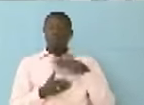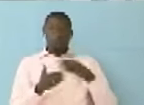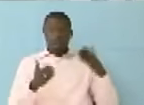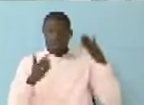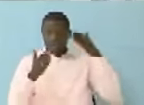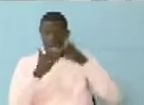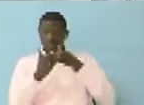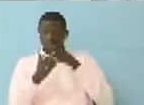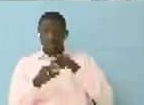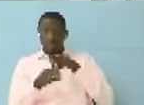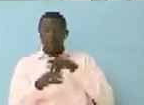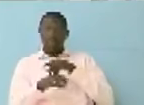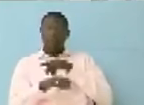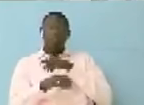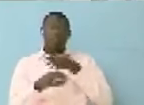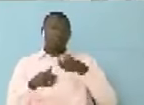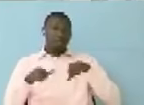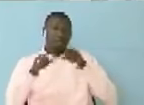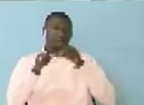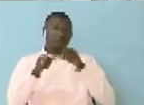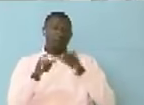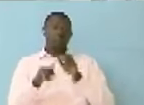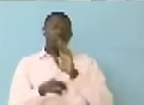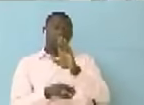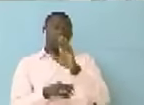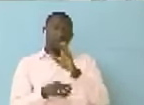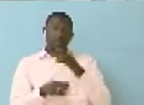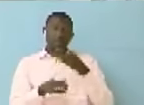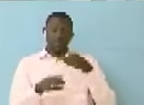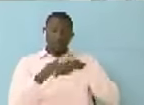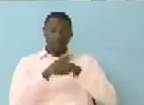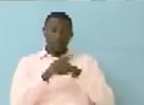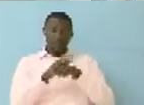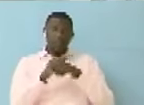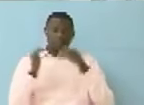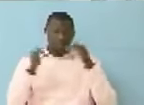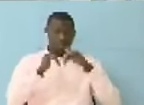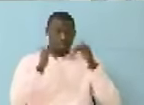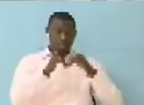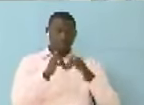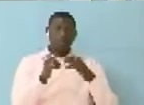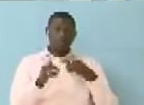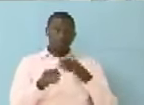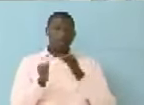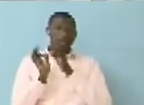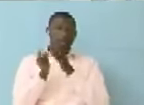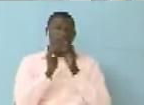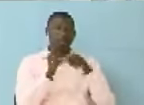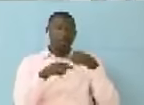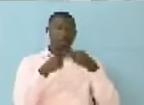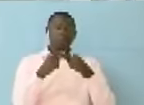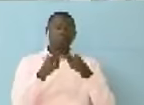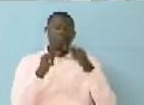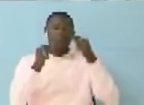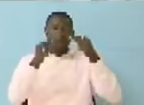Otemboto? But later in these proceedings here. But in Yato to Nkulu Samba Nyako. I will refer you to the statement